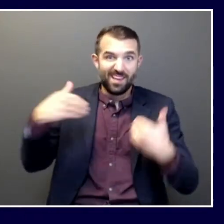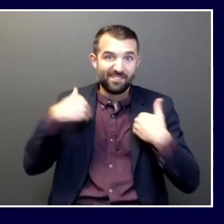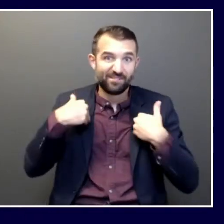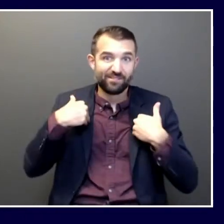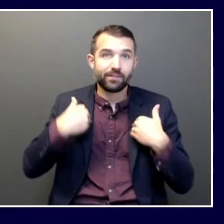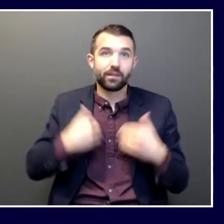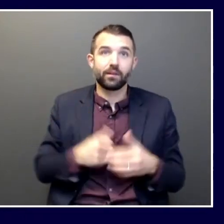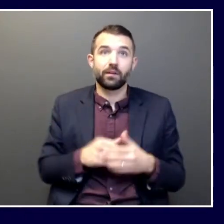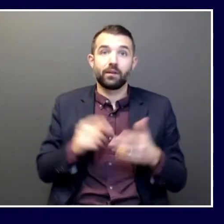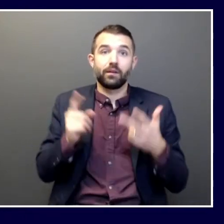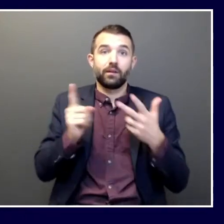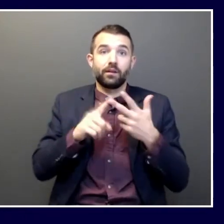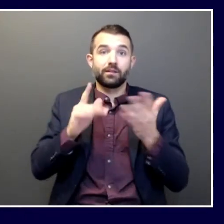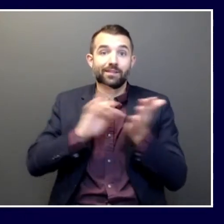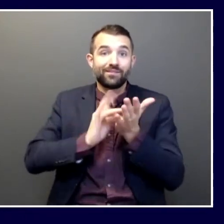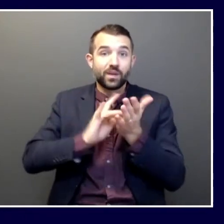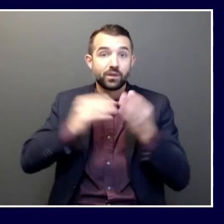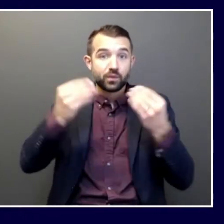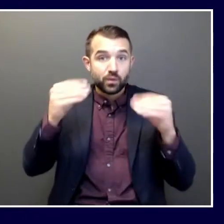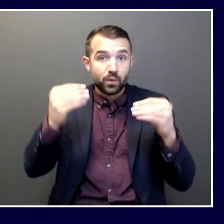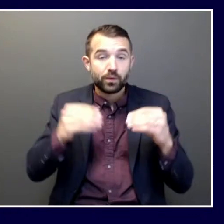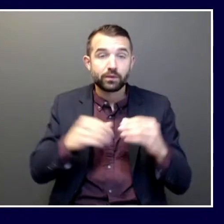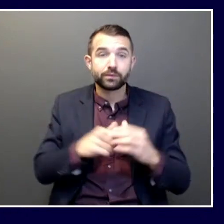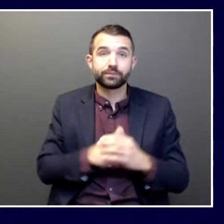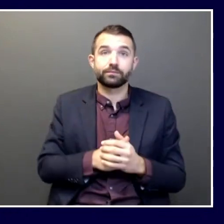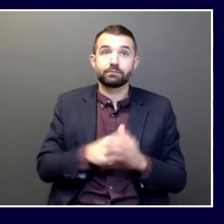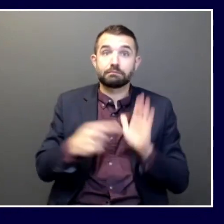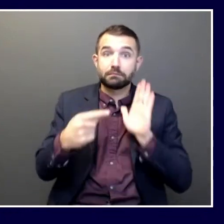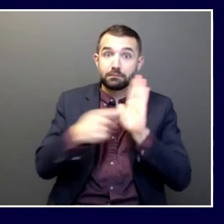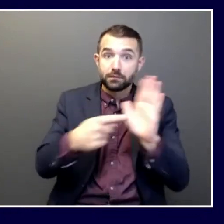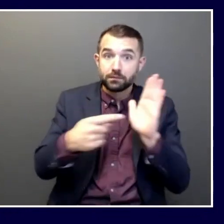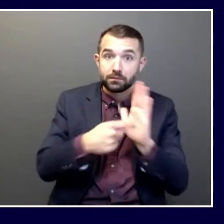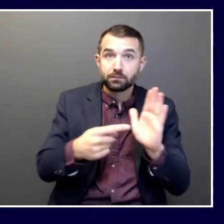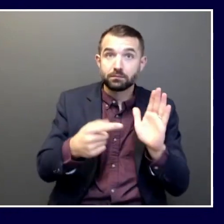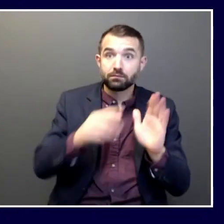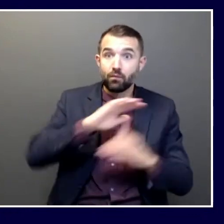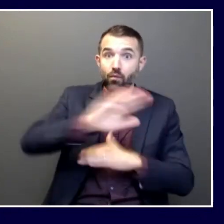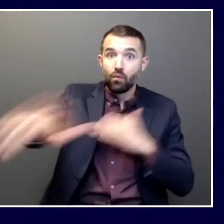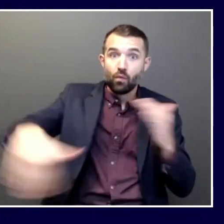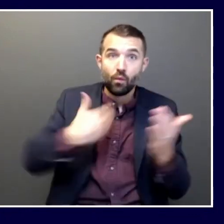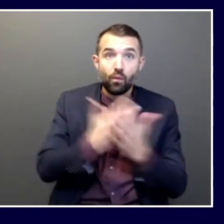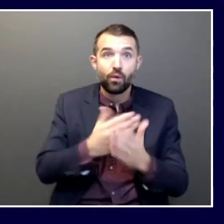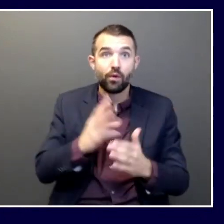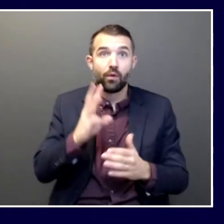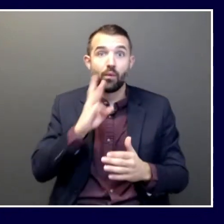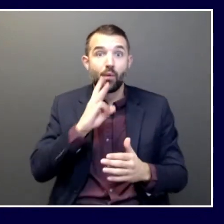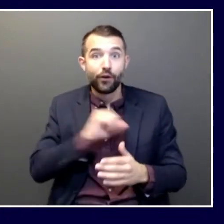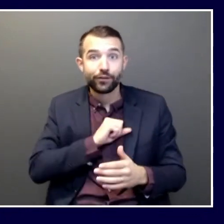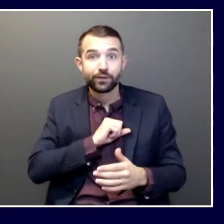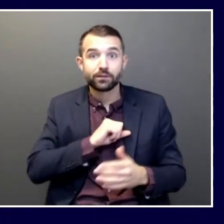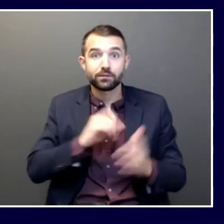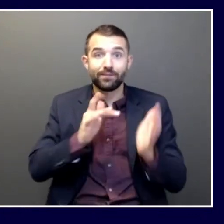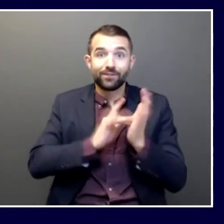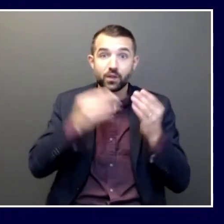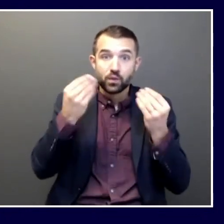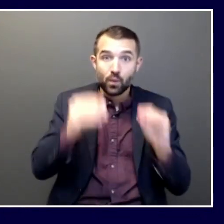be pharmacies, including, for example, all Walmart pharmacies in Maine and a number of Hannaford pharmacy locations,